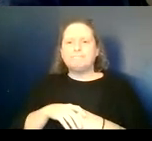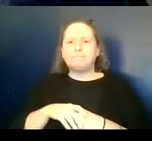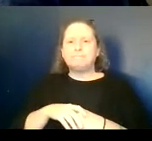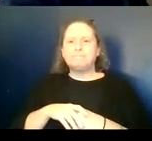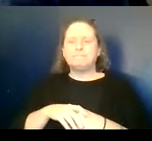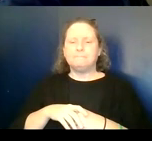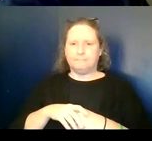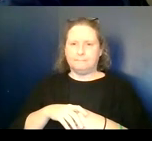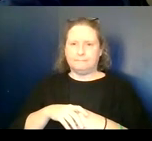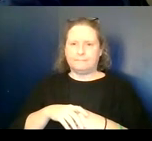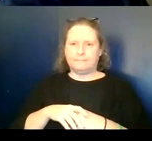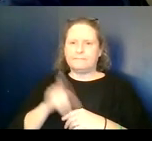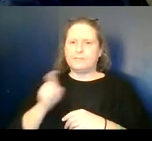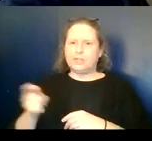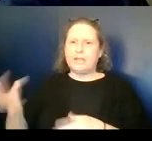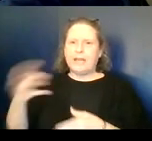in the mix